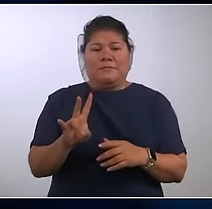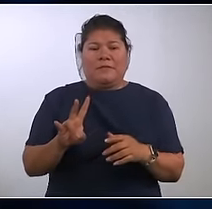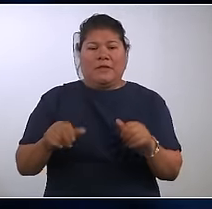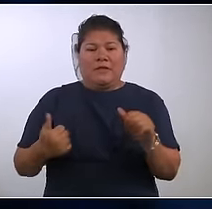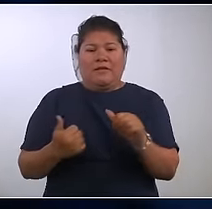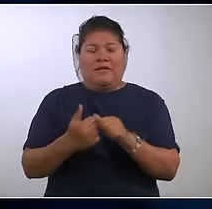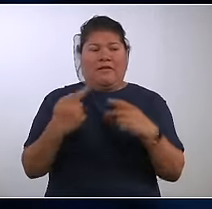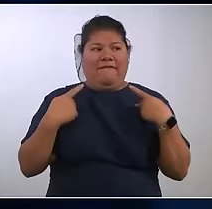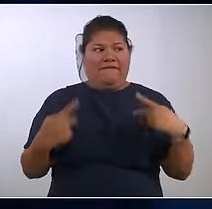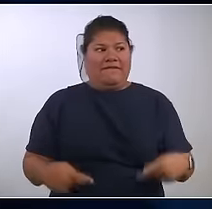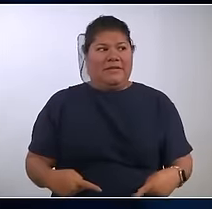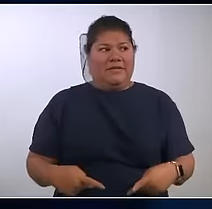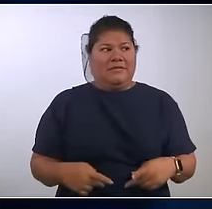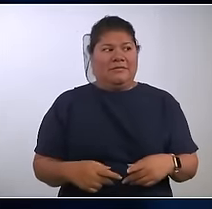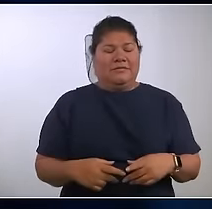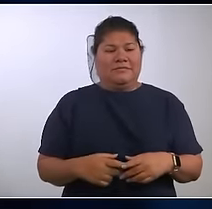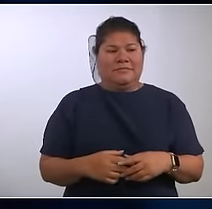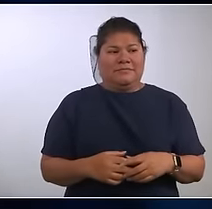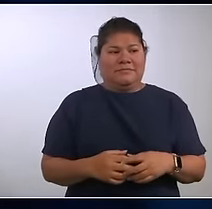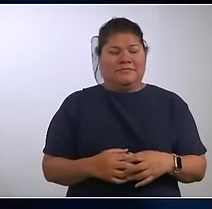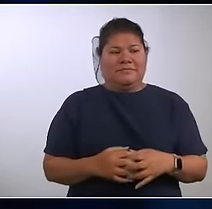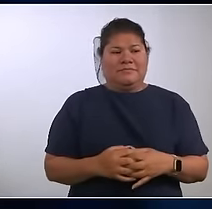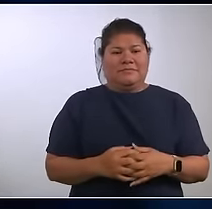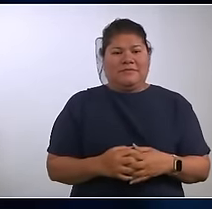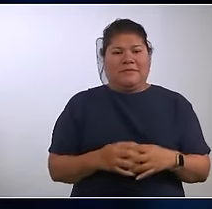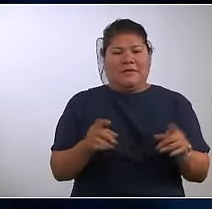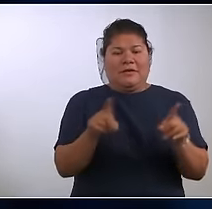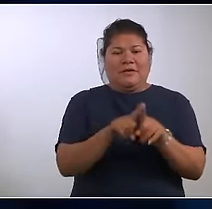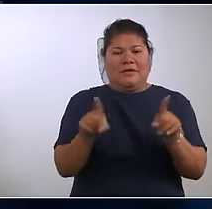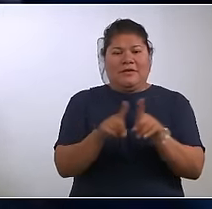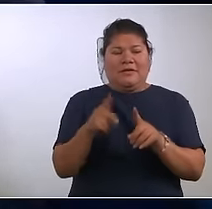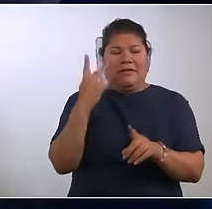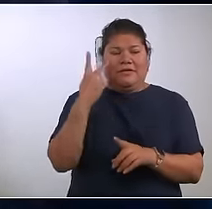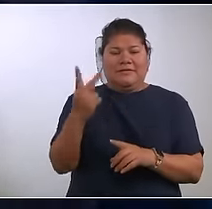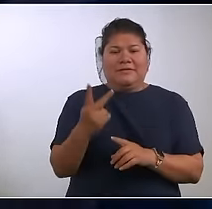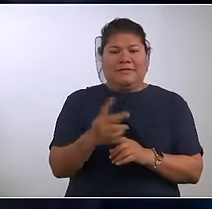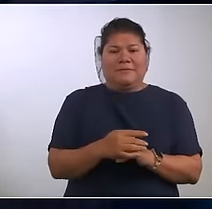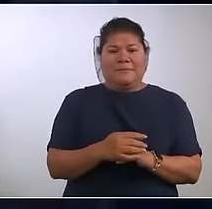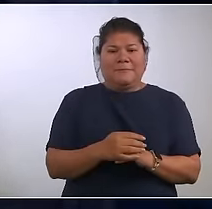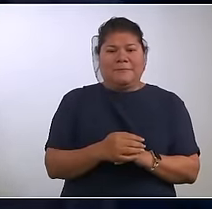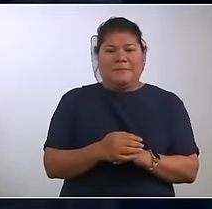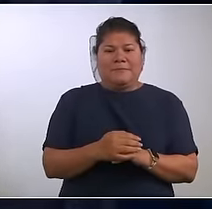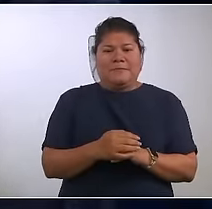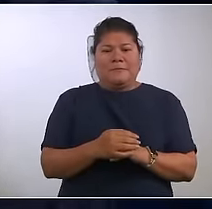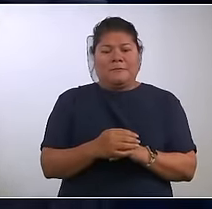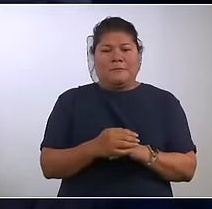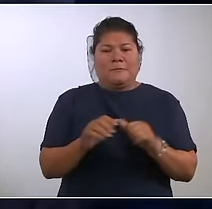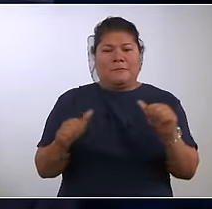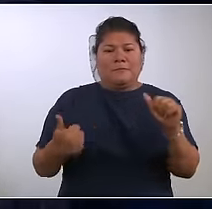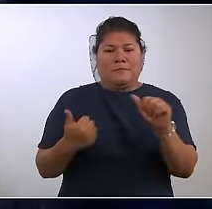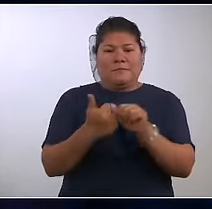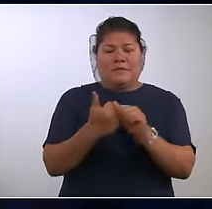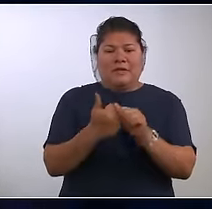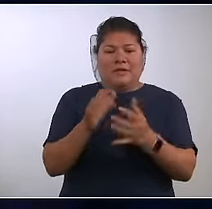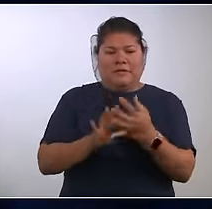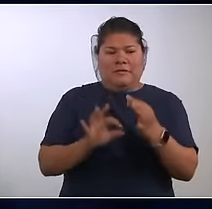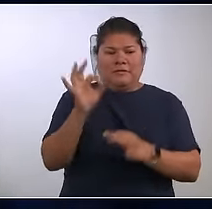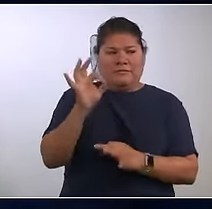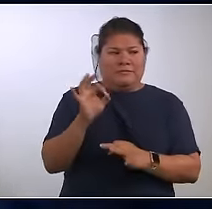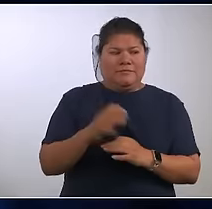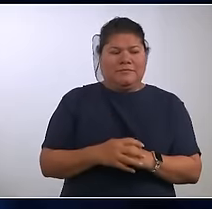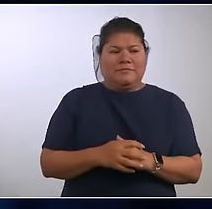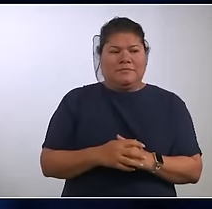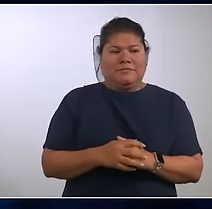restauración física, a physical restoration, y también mira, and he also sees, una restauración